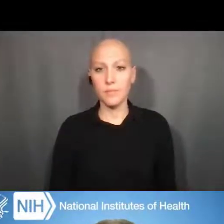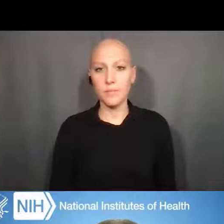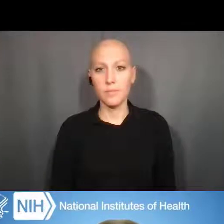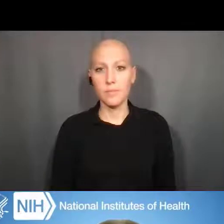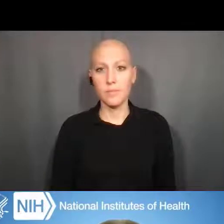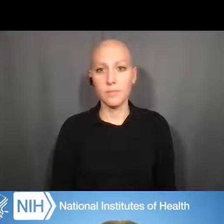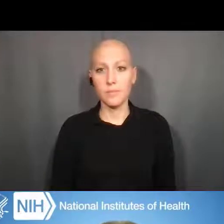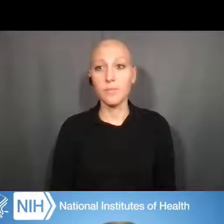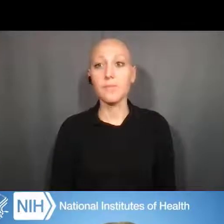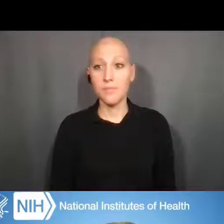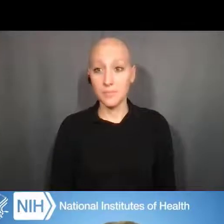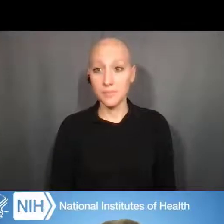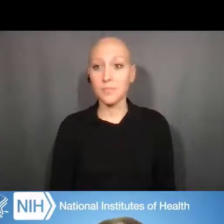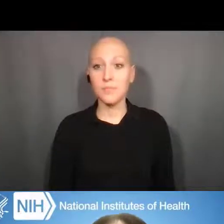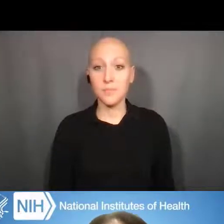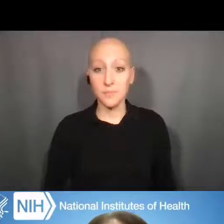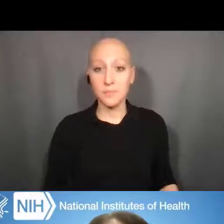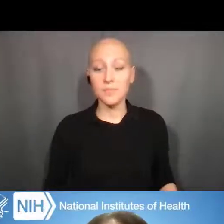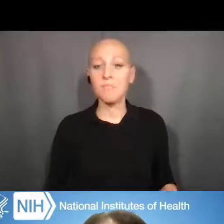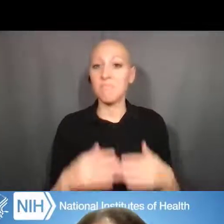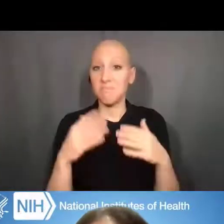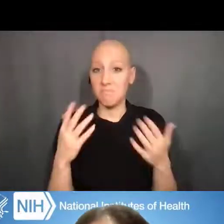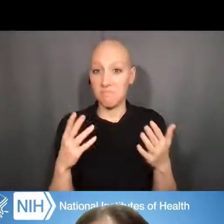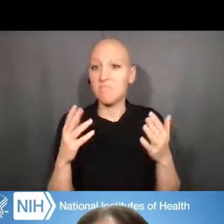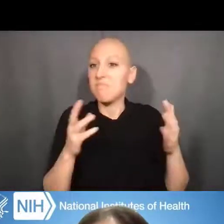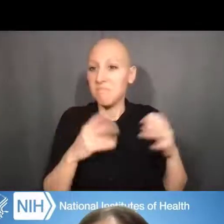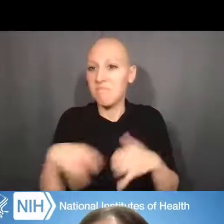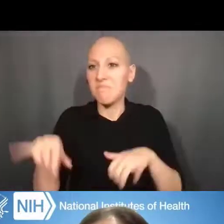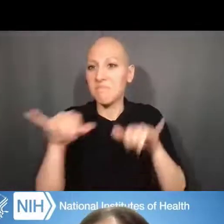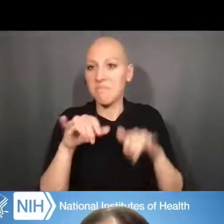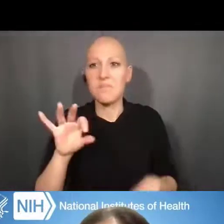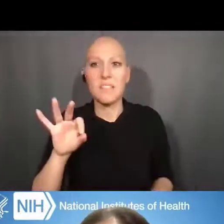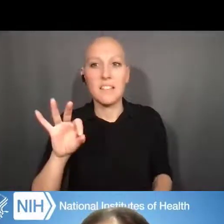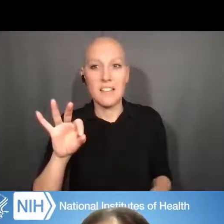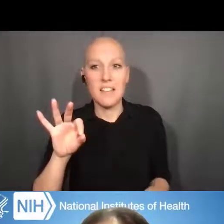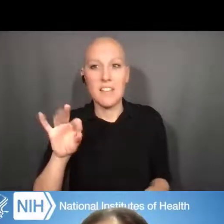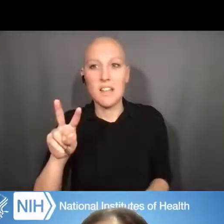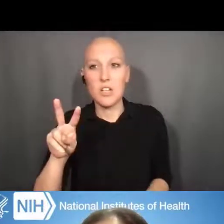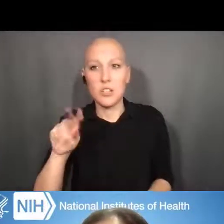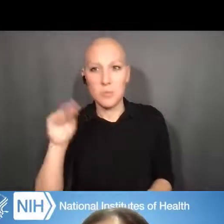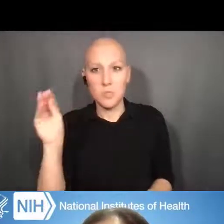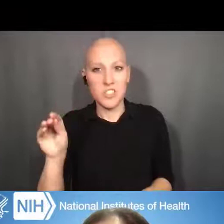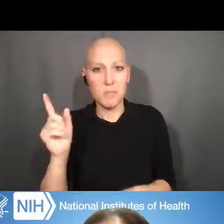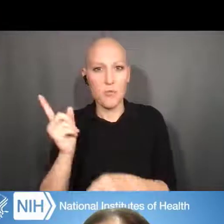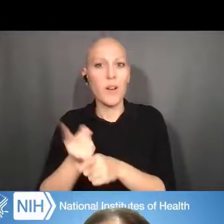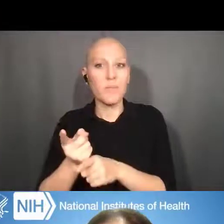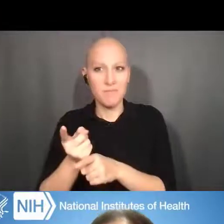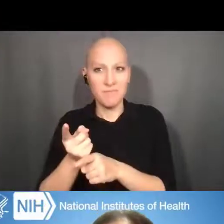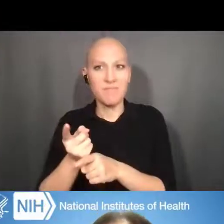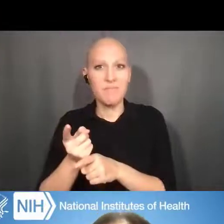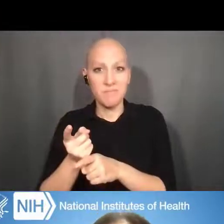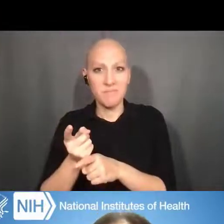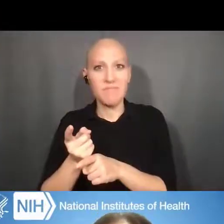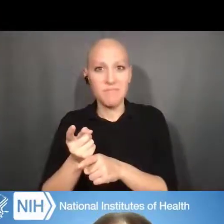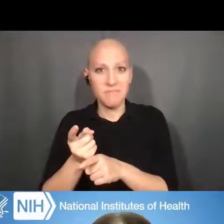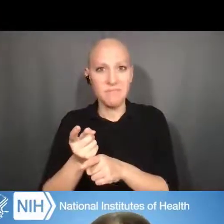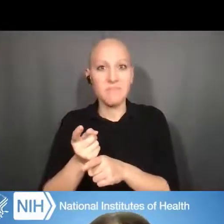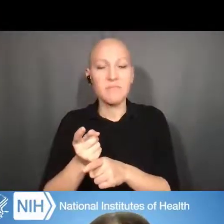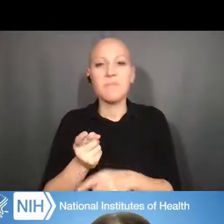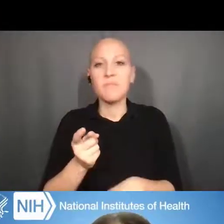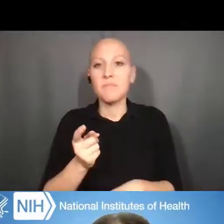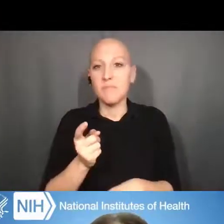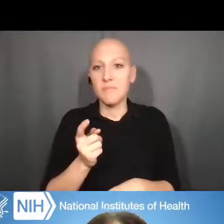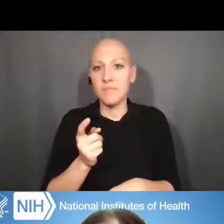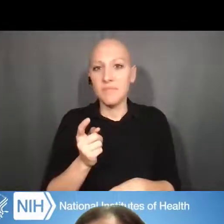And we do have a consensus of 92% of you are correct. We do oversee funding by